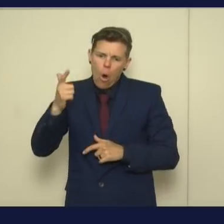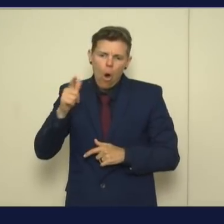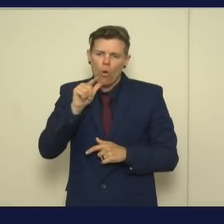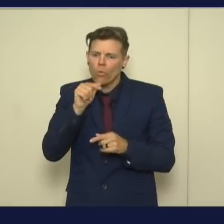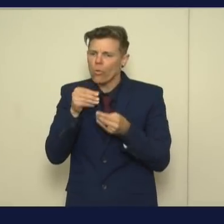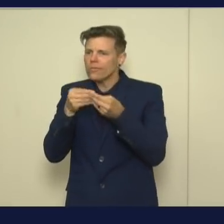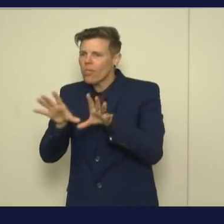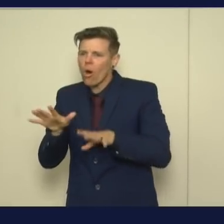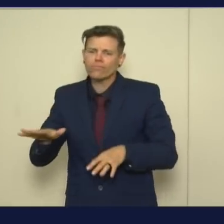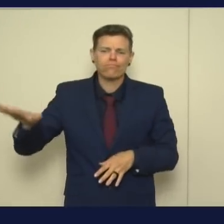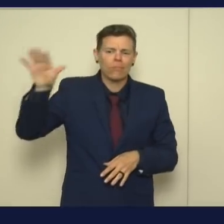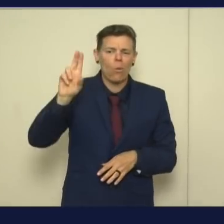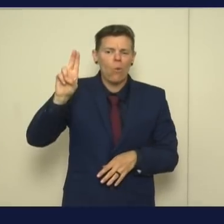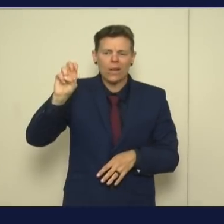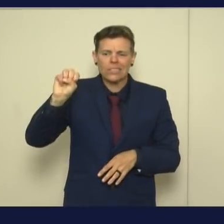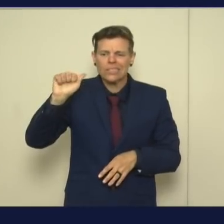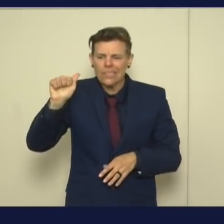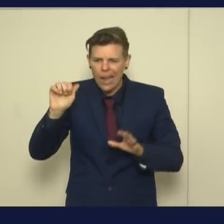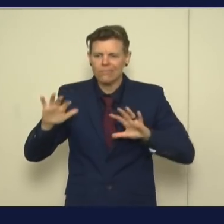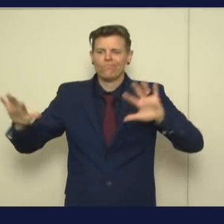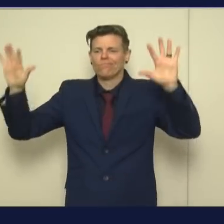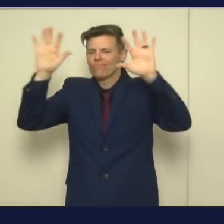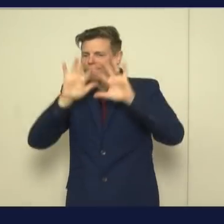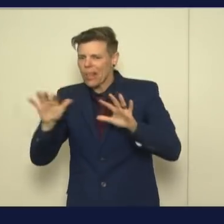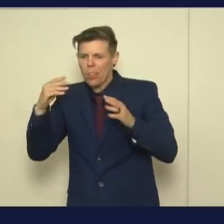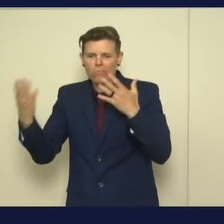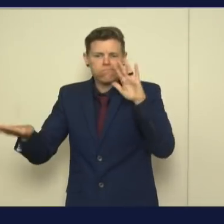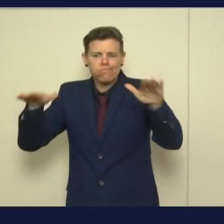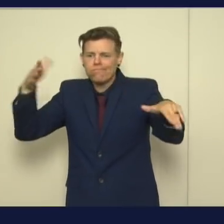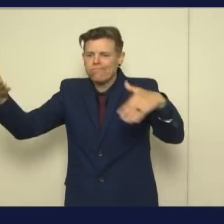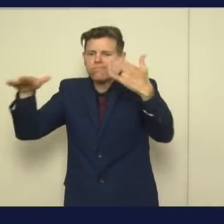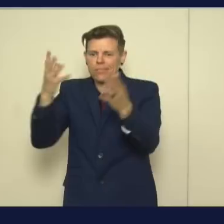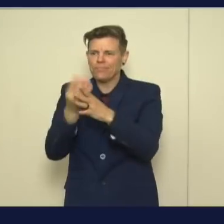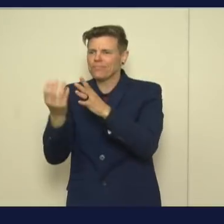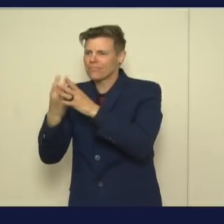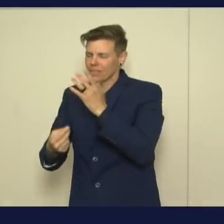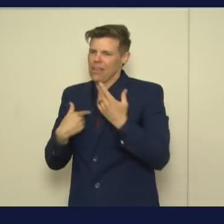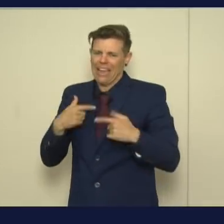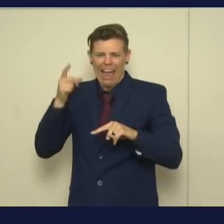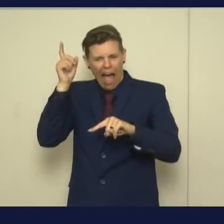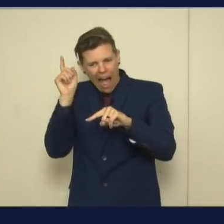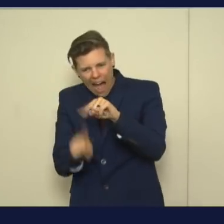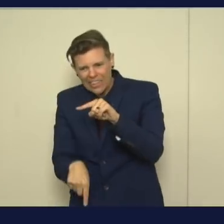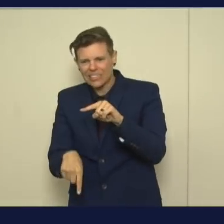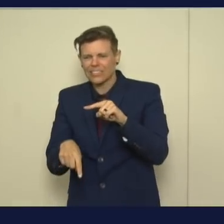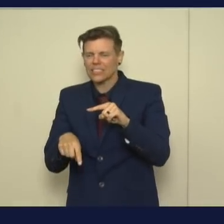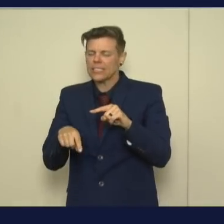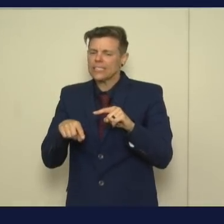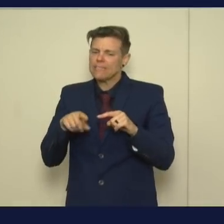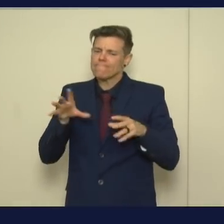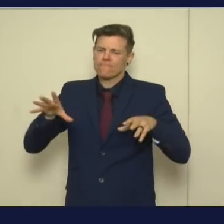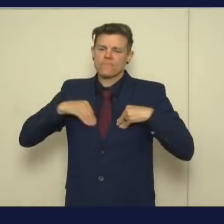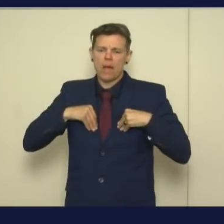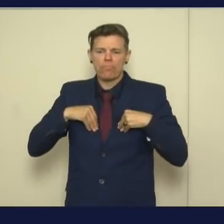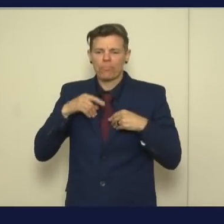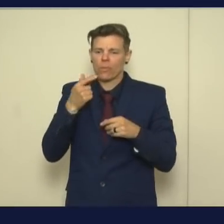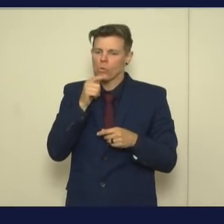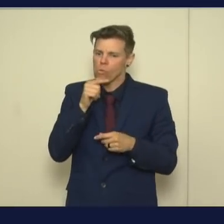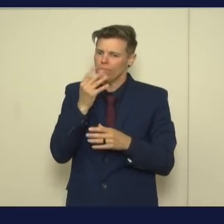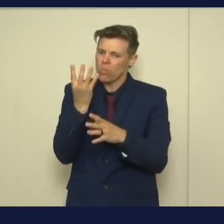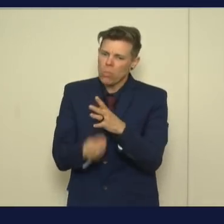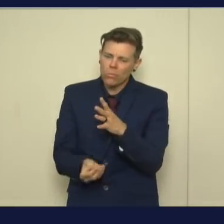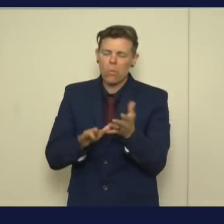rates are absolutely unacceptable, and it does very little to console or support the families and loved ones